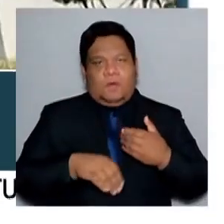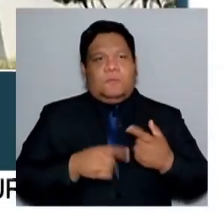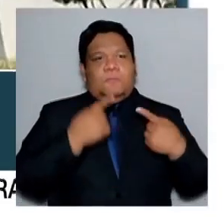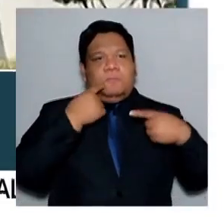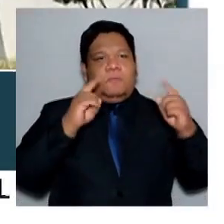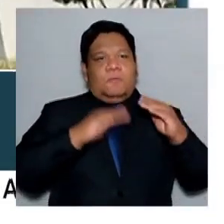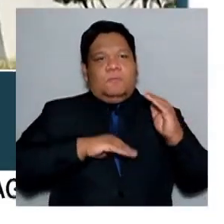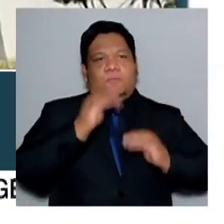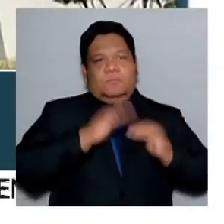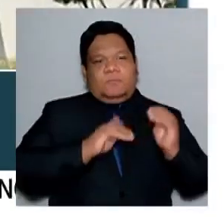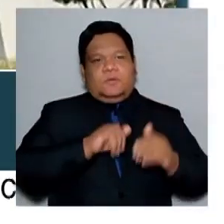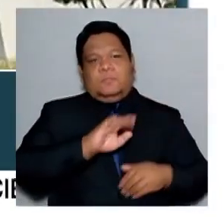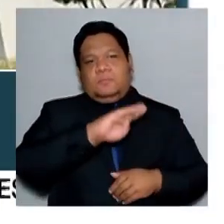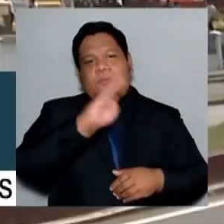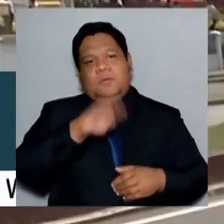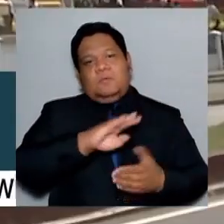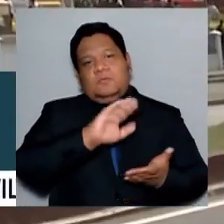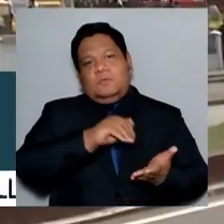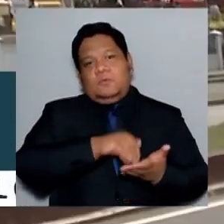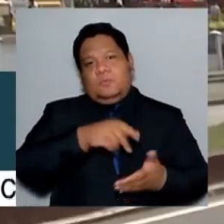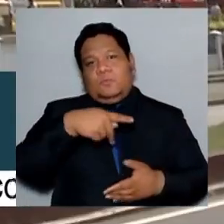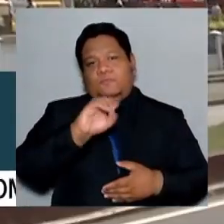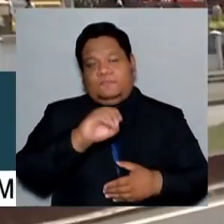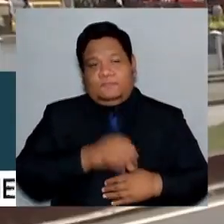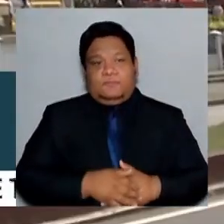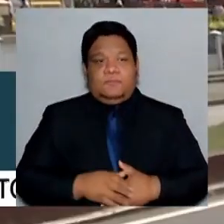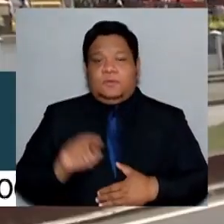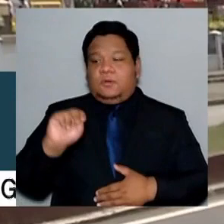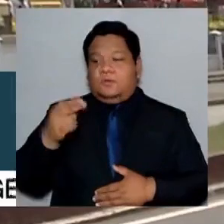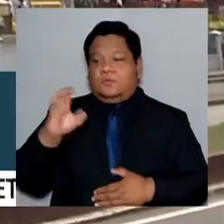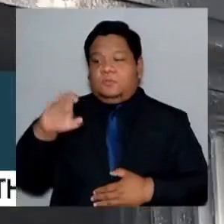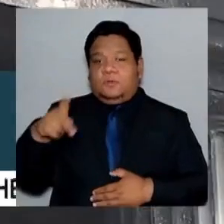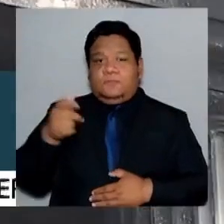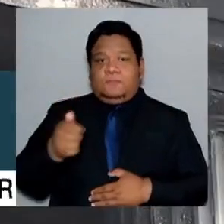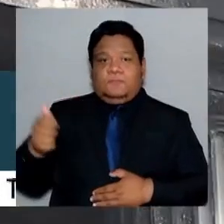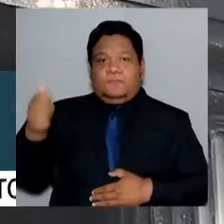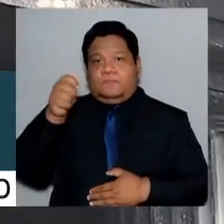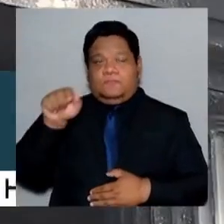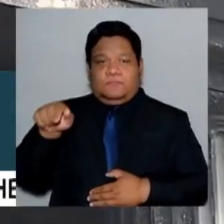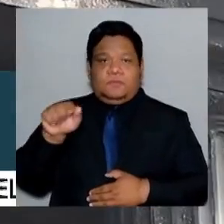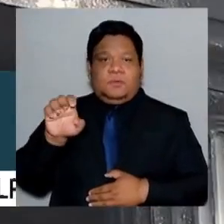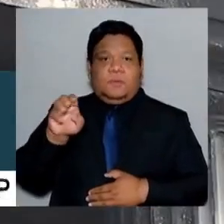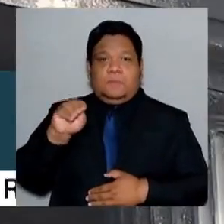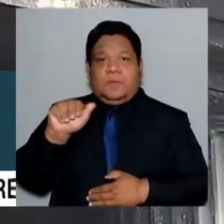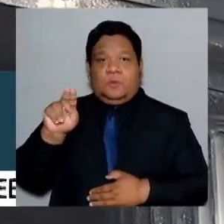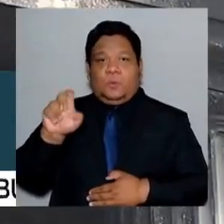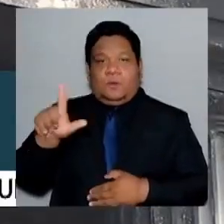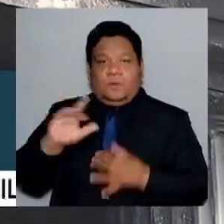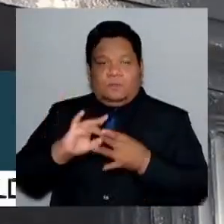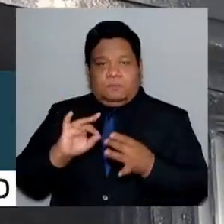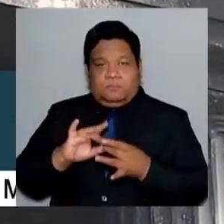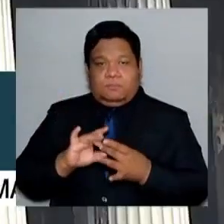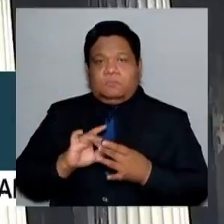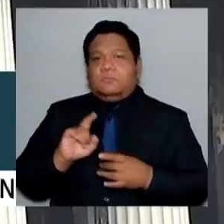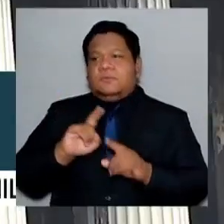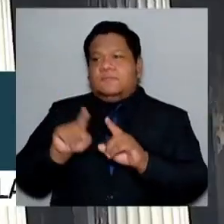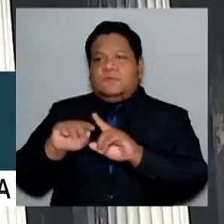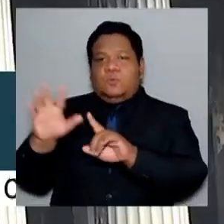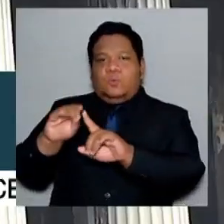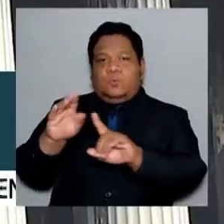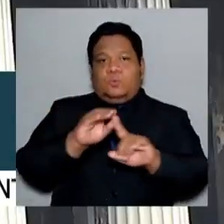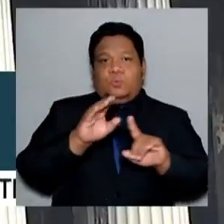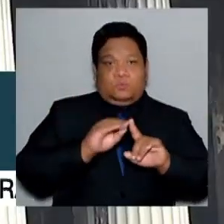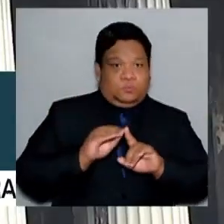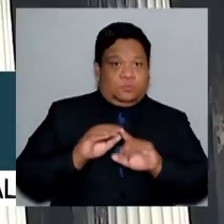Office. NHCP Chairman Dr. Emmanuel Franco Calairo says cultural agencies will work together to help